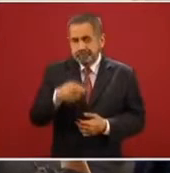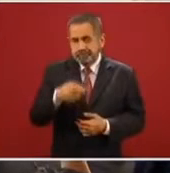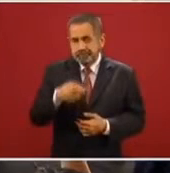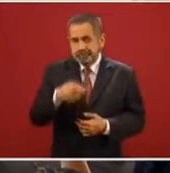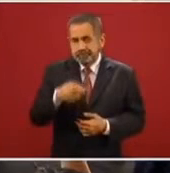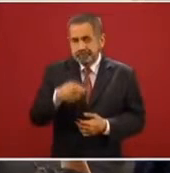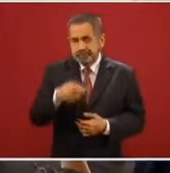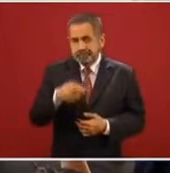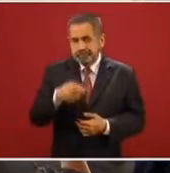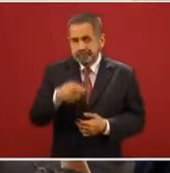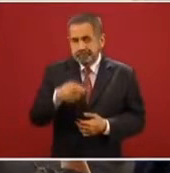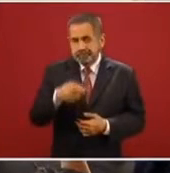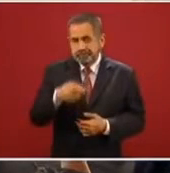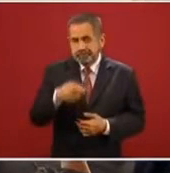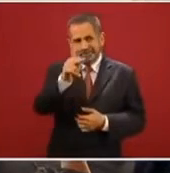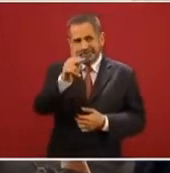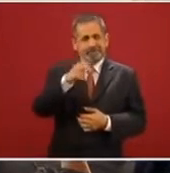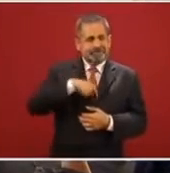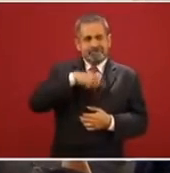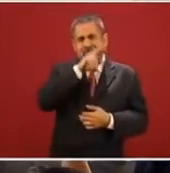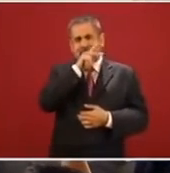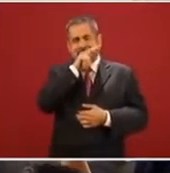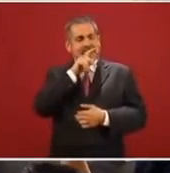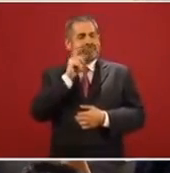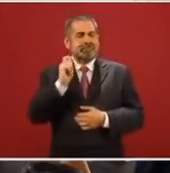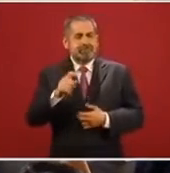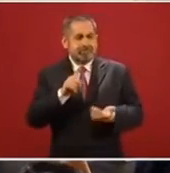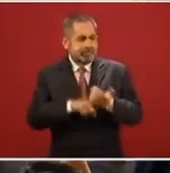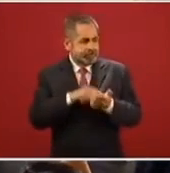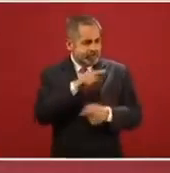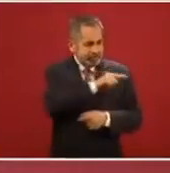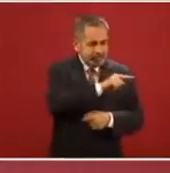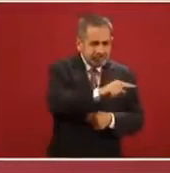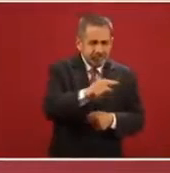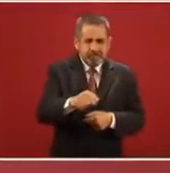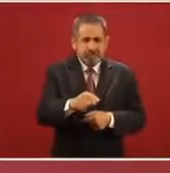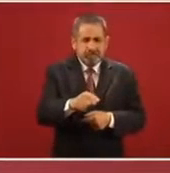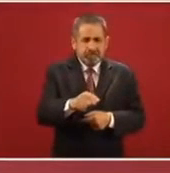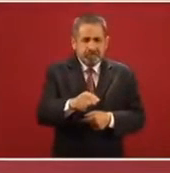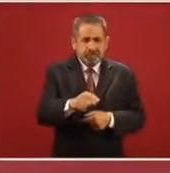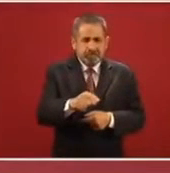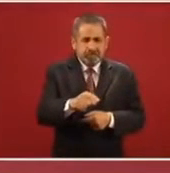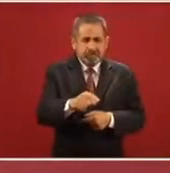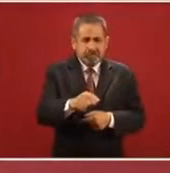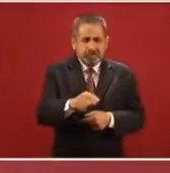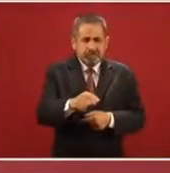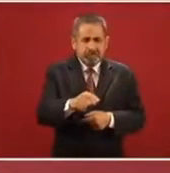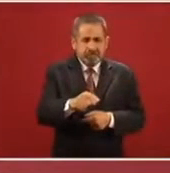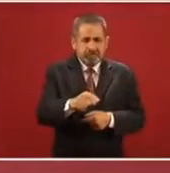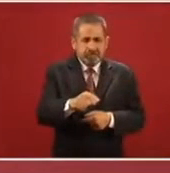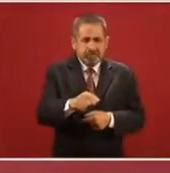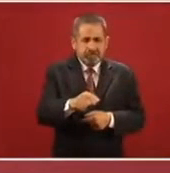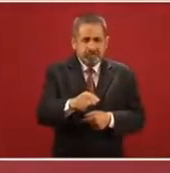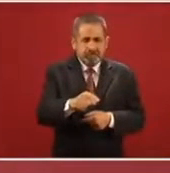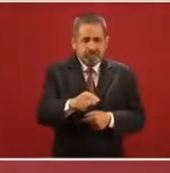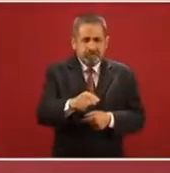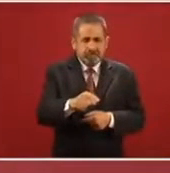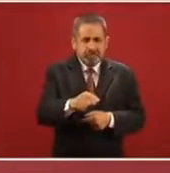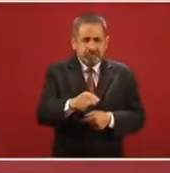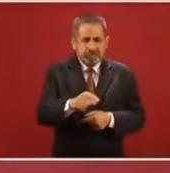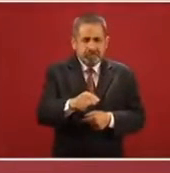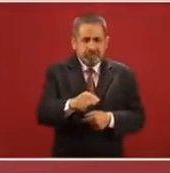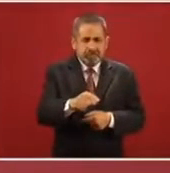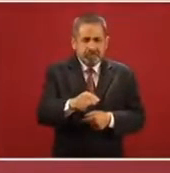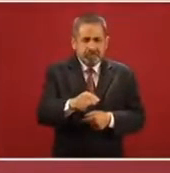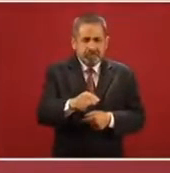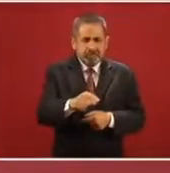see, or worries me to see, que también se sumaron distintas voces that also several voices